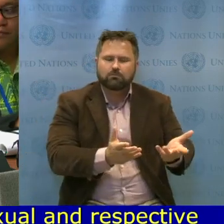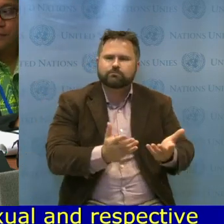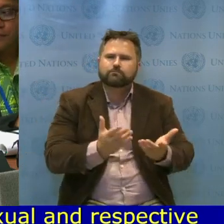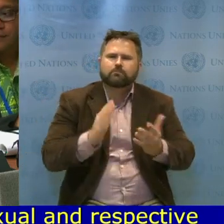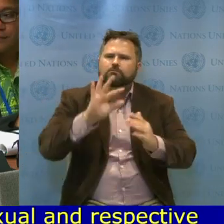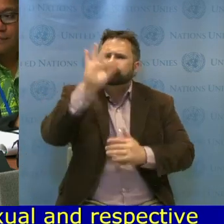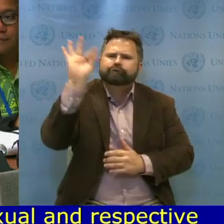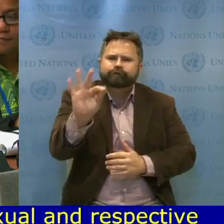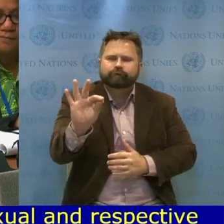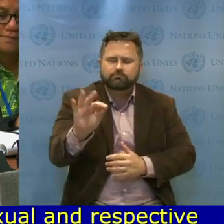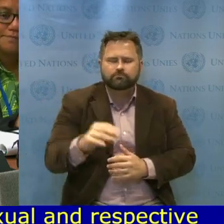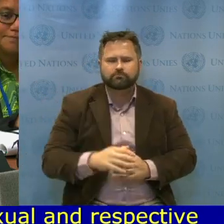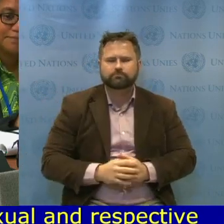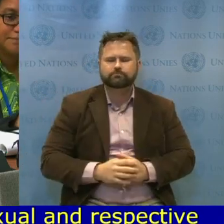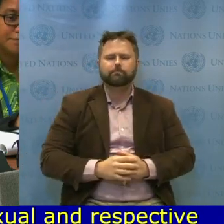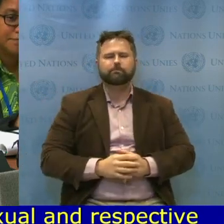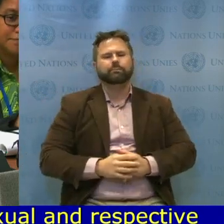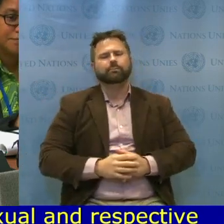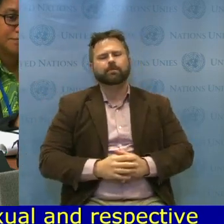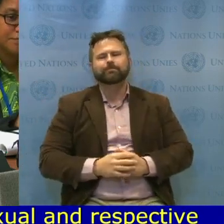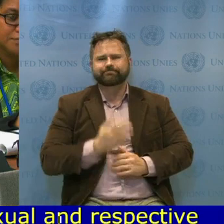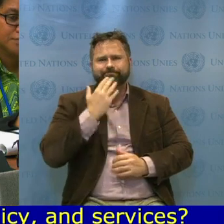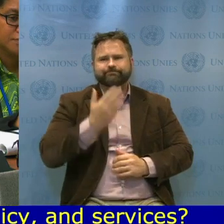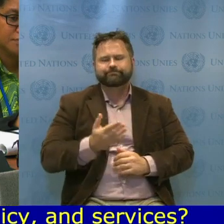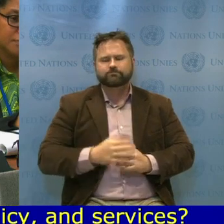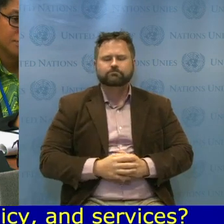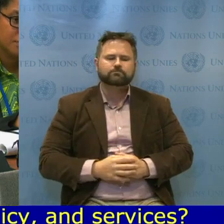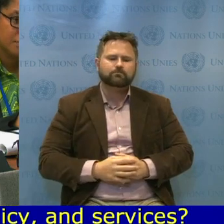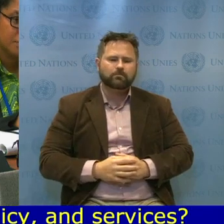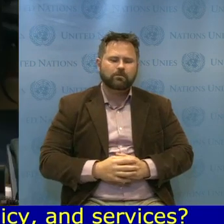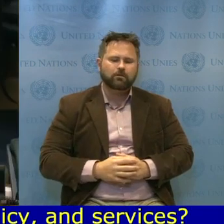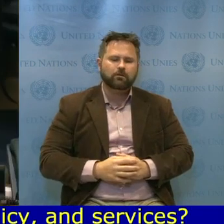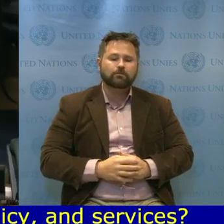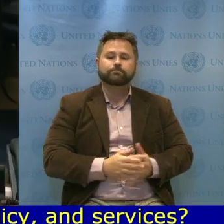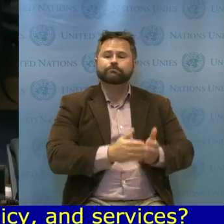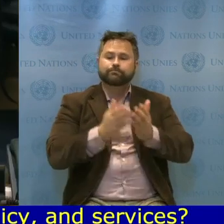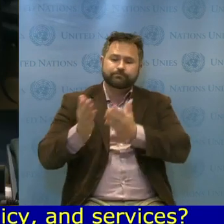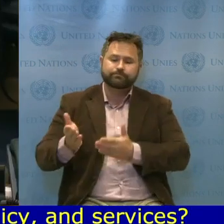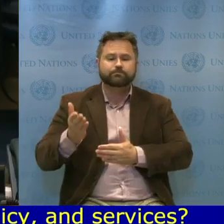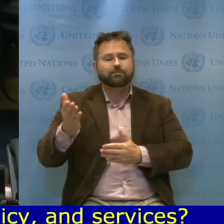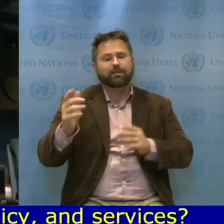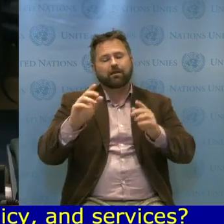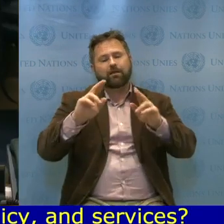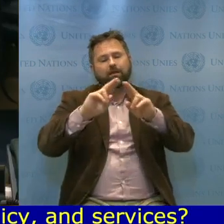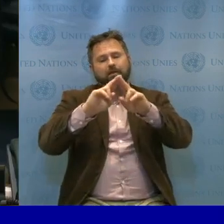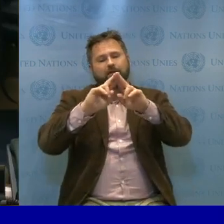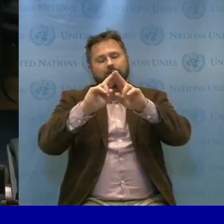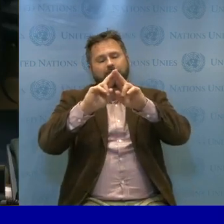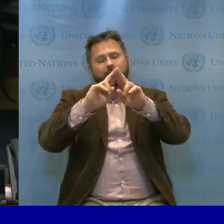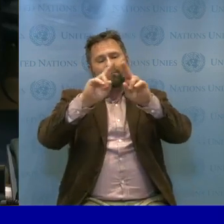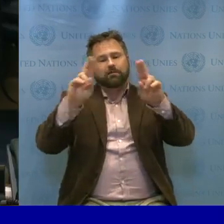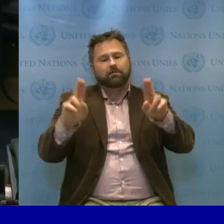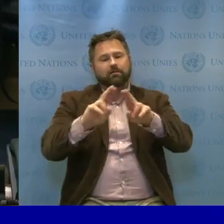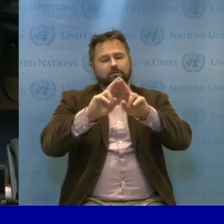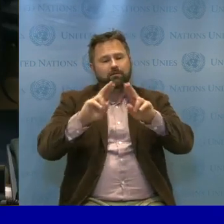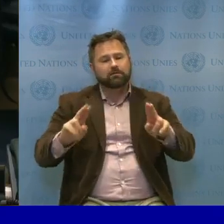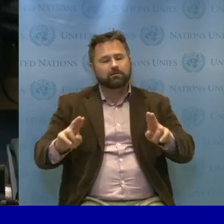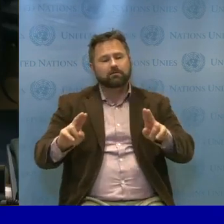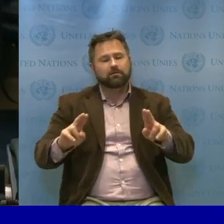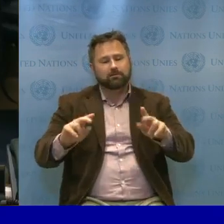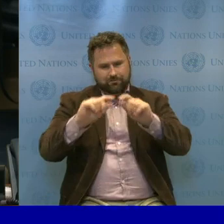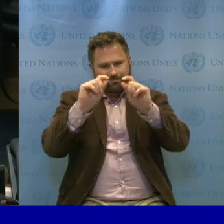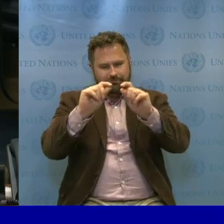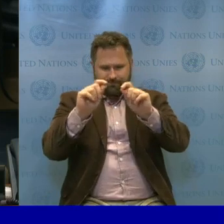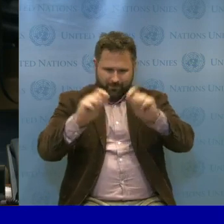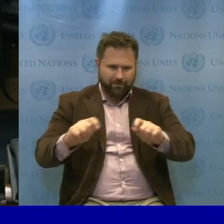Thank you very much. I now invite the International Federation for Spina Bifida and Hydrocephalus. Thank